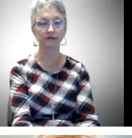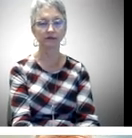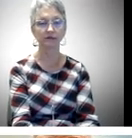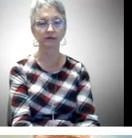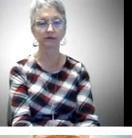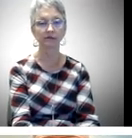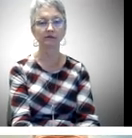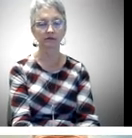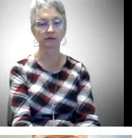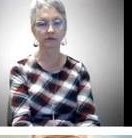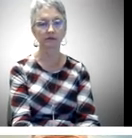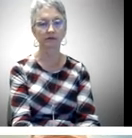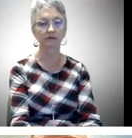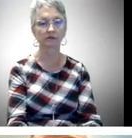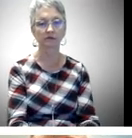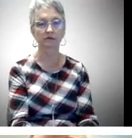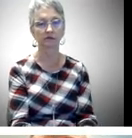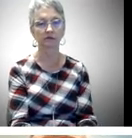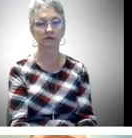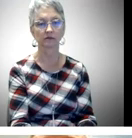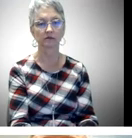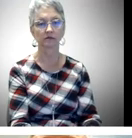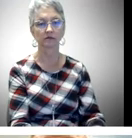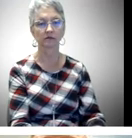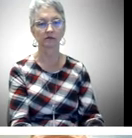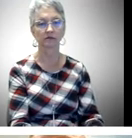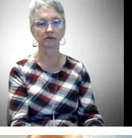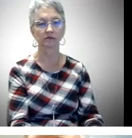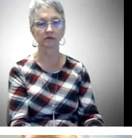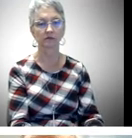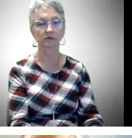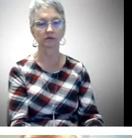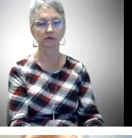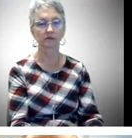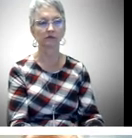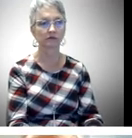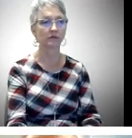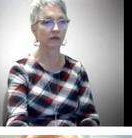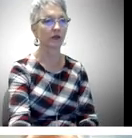I haven't. I mean, we hear about people getting abused or exploited by their guardians all the time.